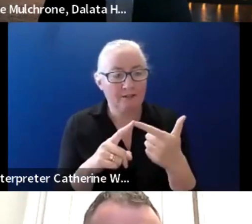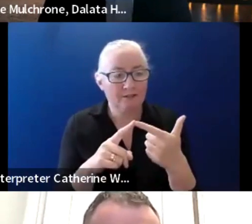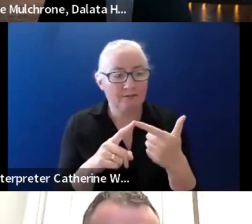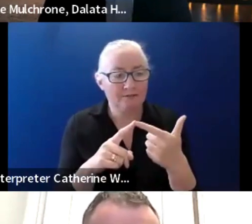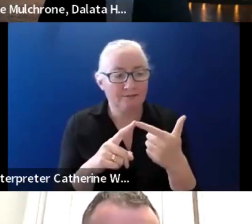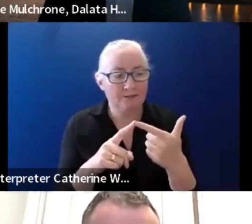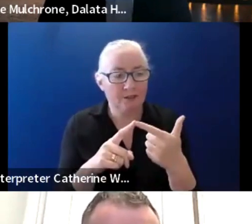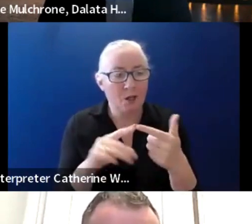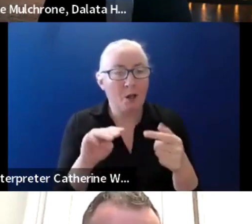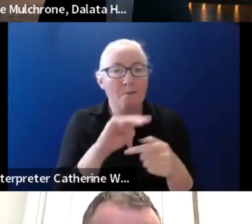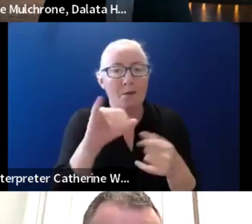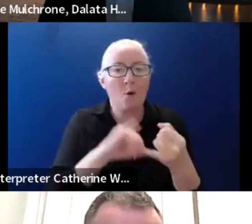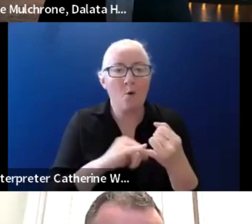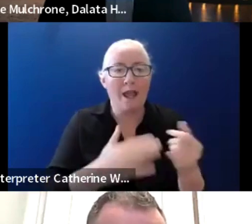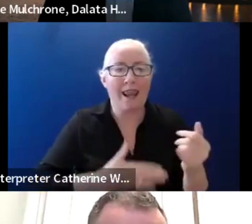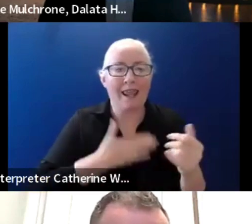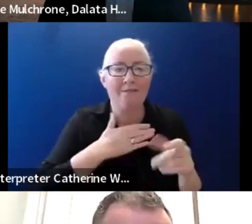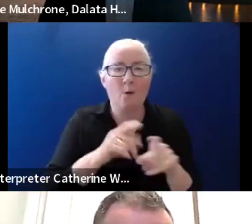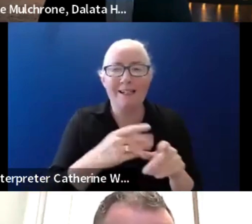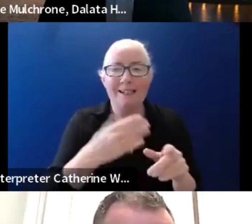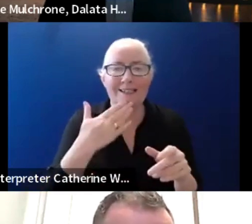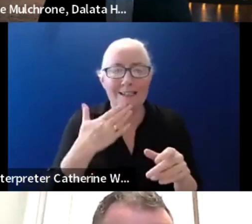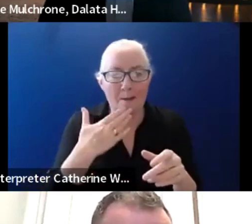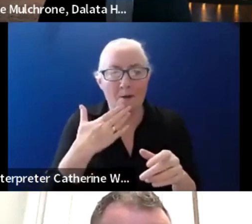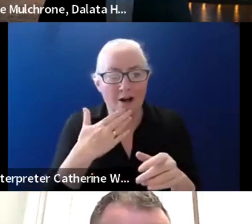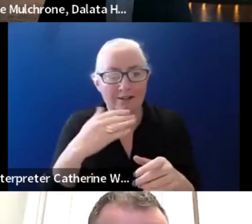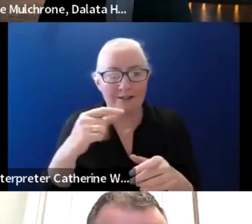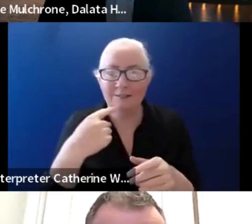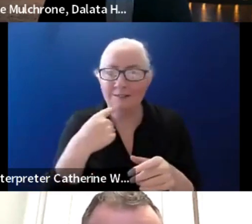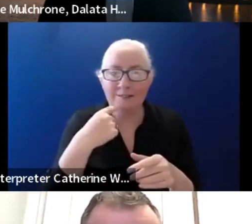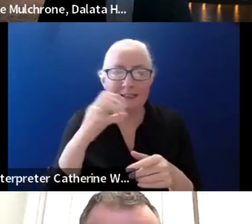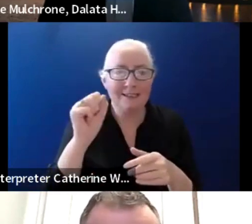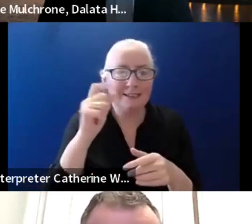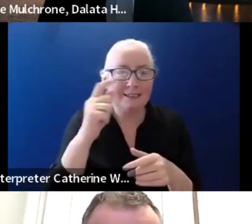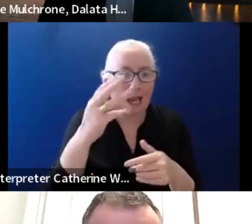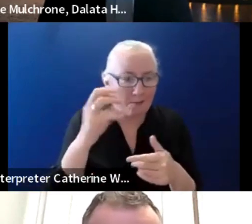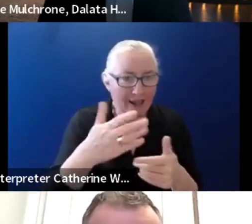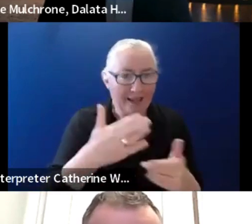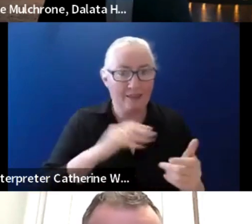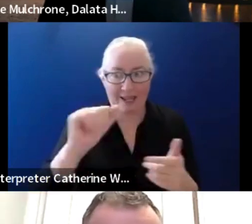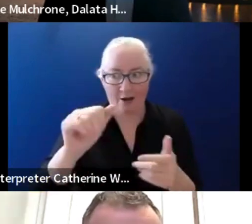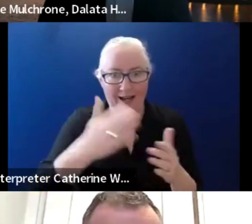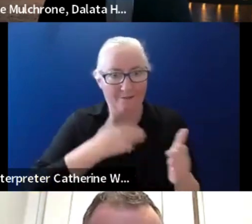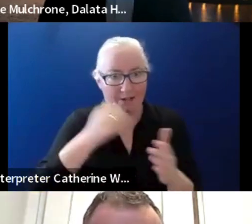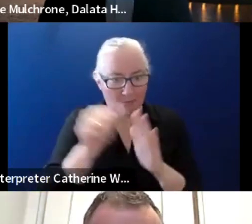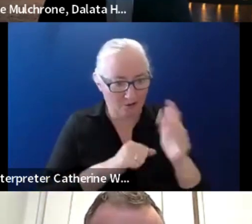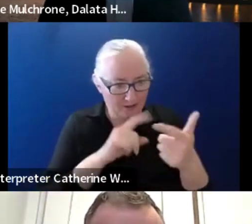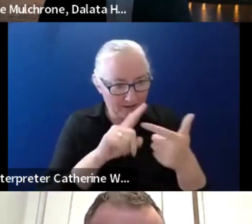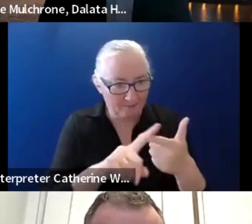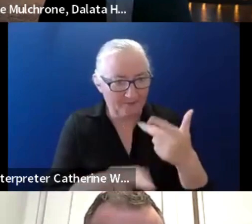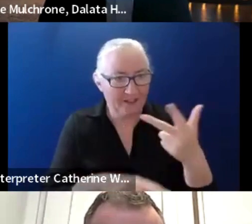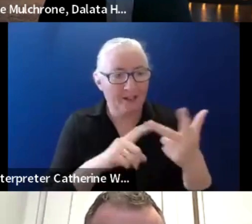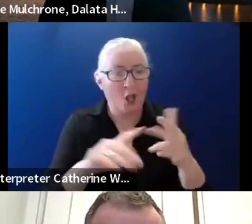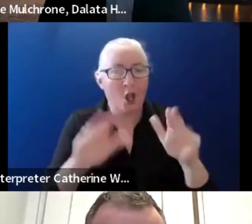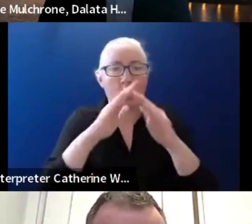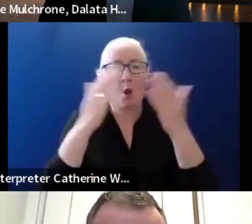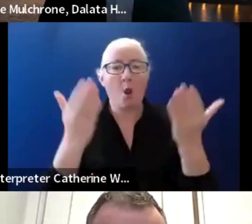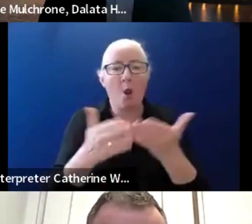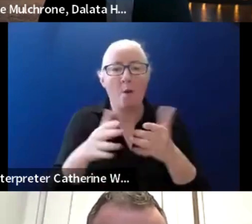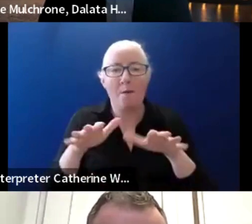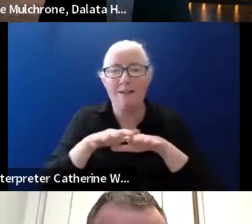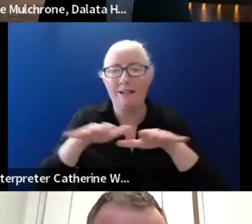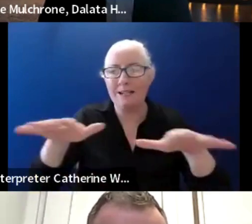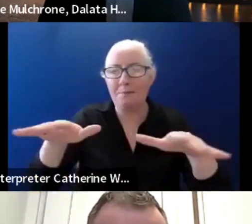to people who live with the stammer and learning about their experiences. We also hope to have a global expansion within